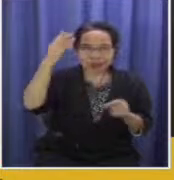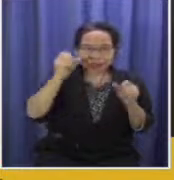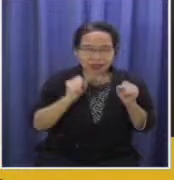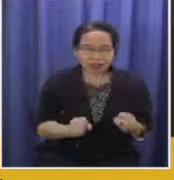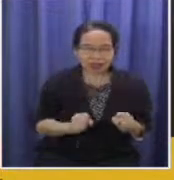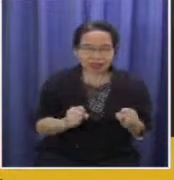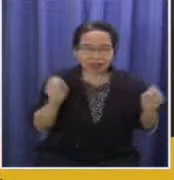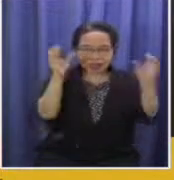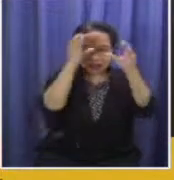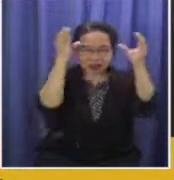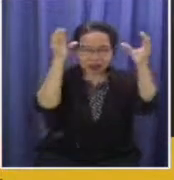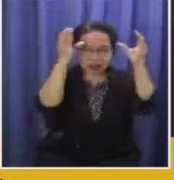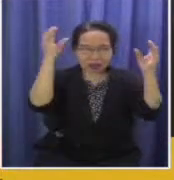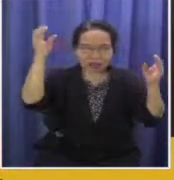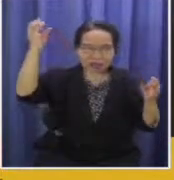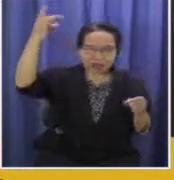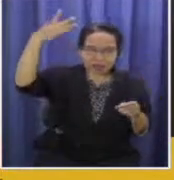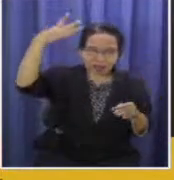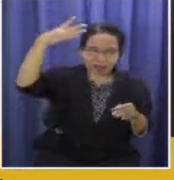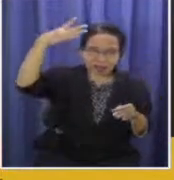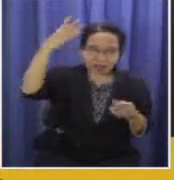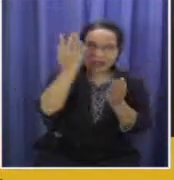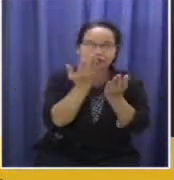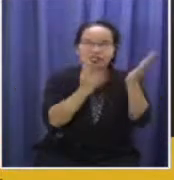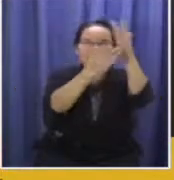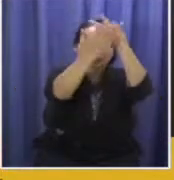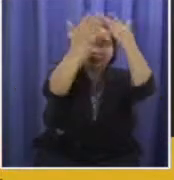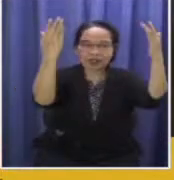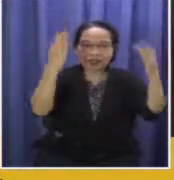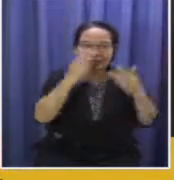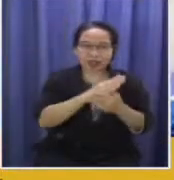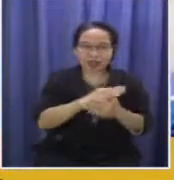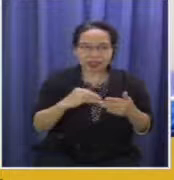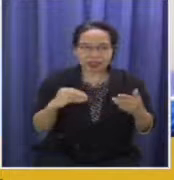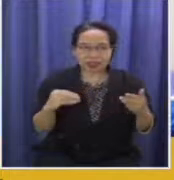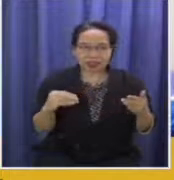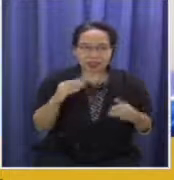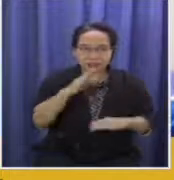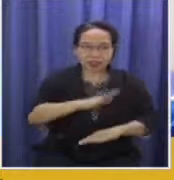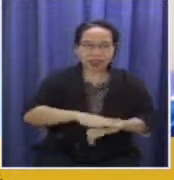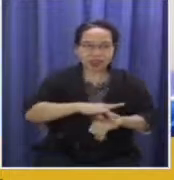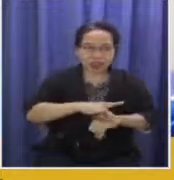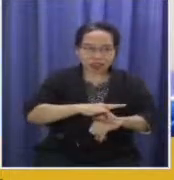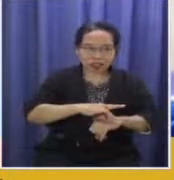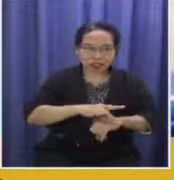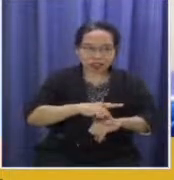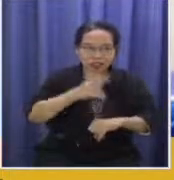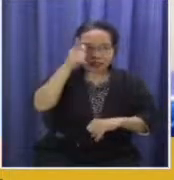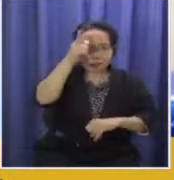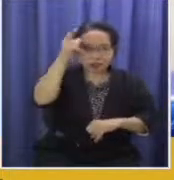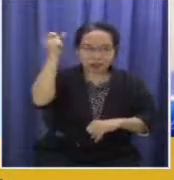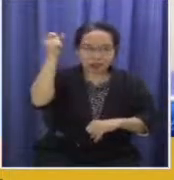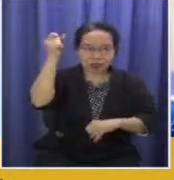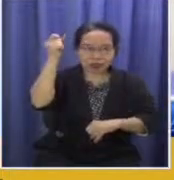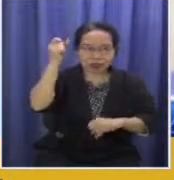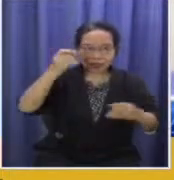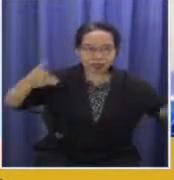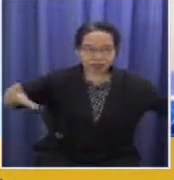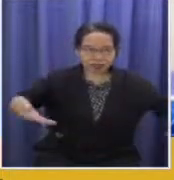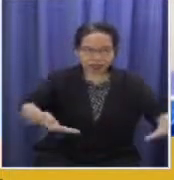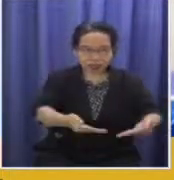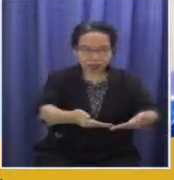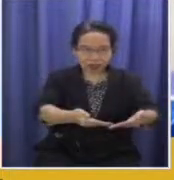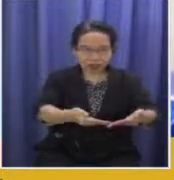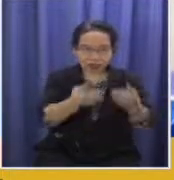be considered light in the heavens and on earth. Because the